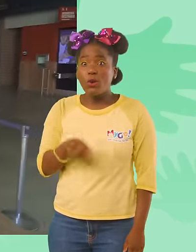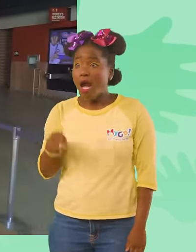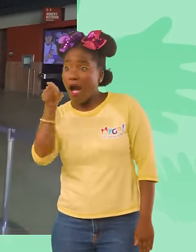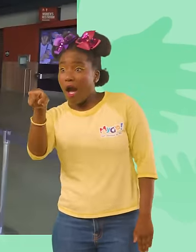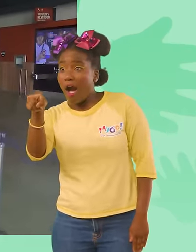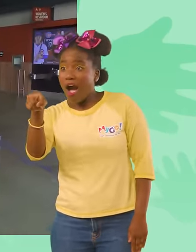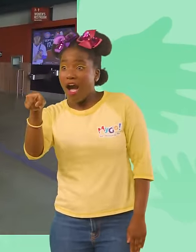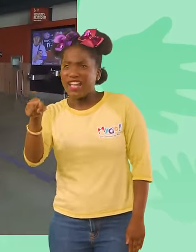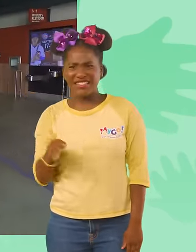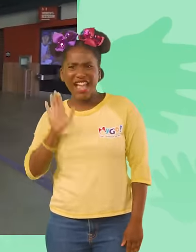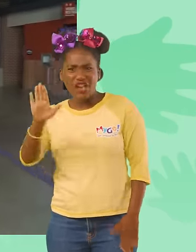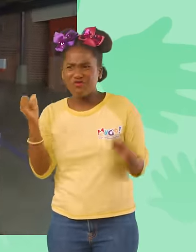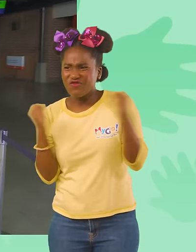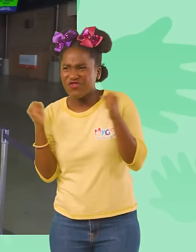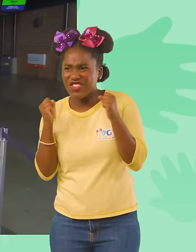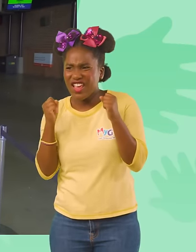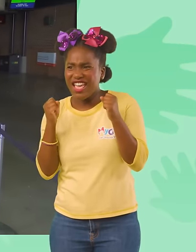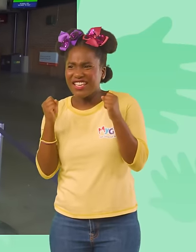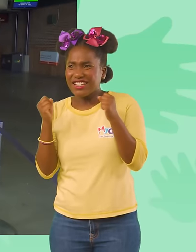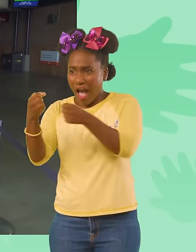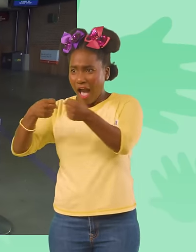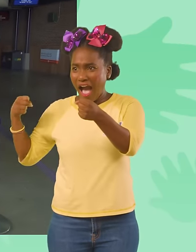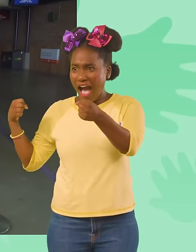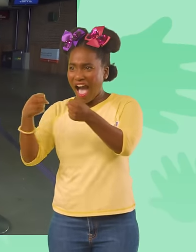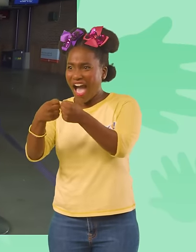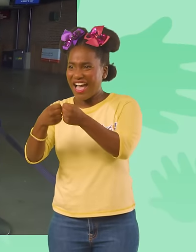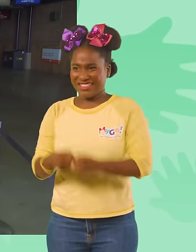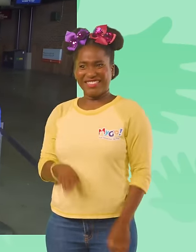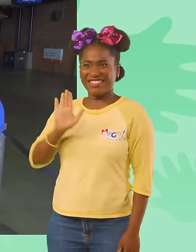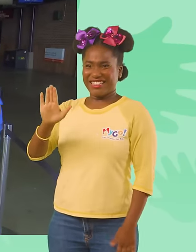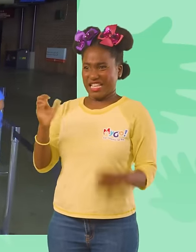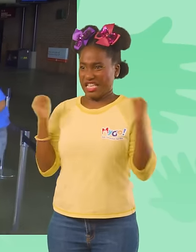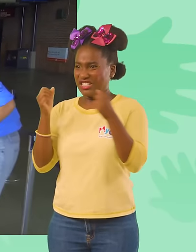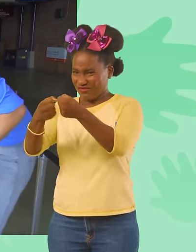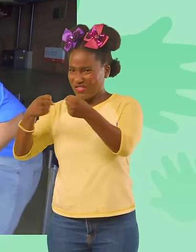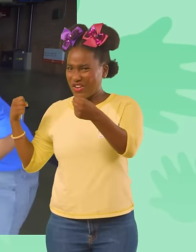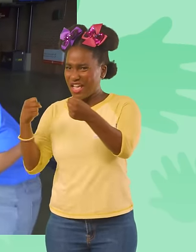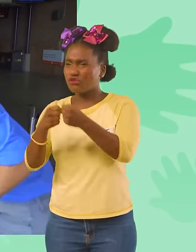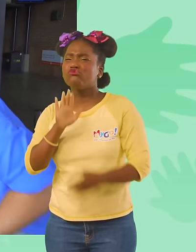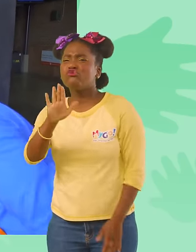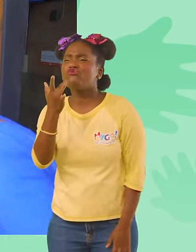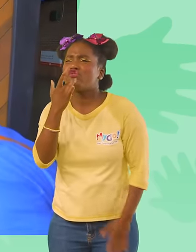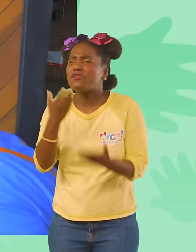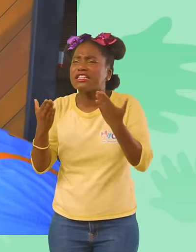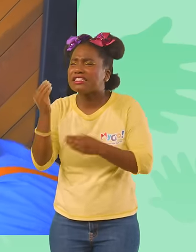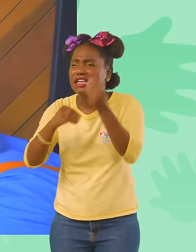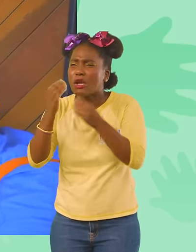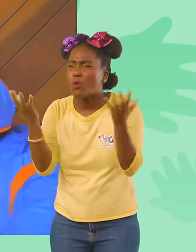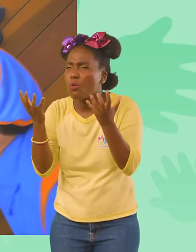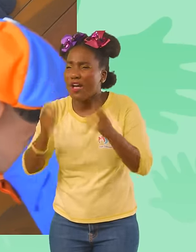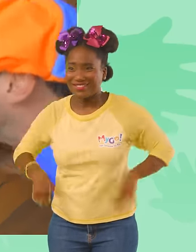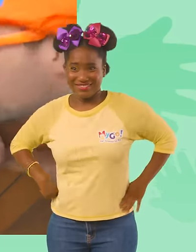out. Is this your fridge? Ooh, this is Baxter's fridge. What's your favorite thing to eat in here?